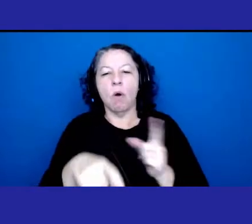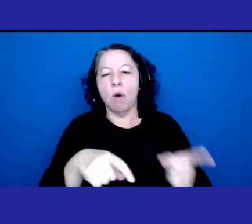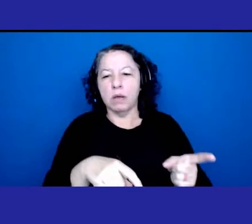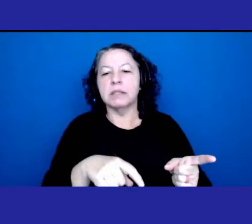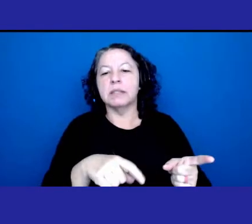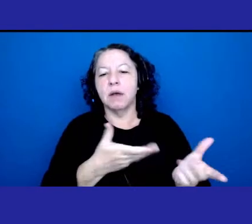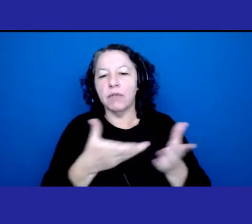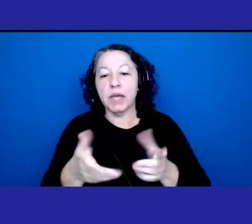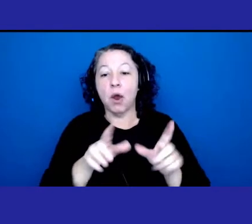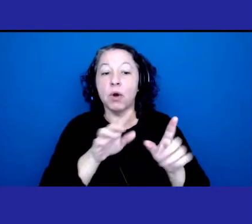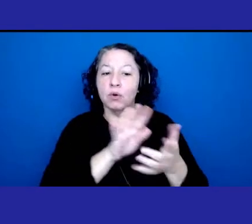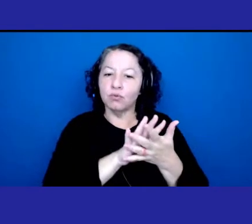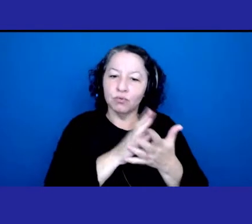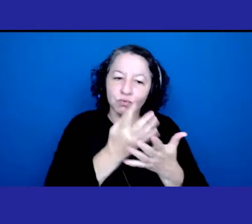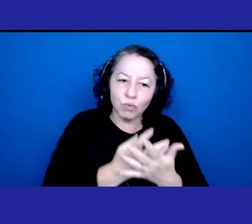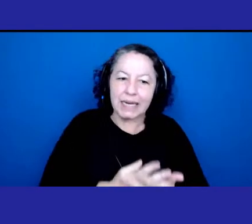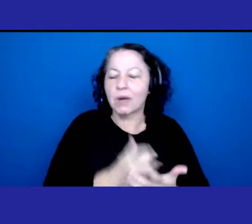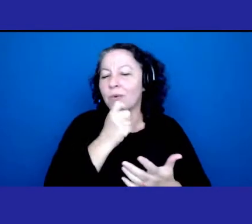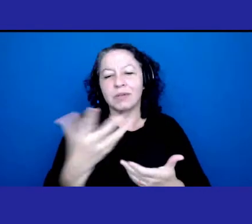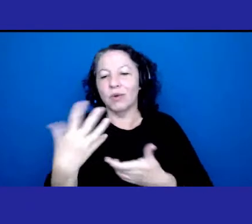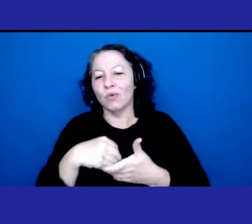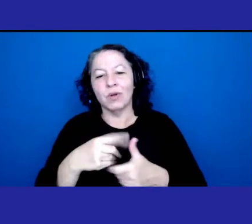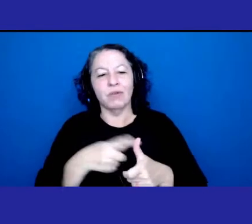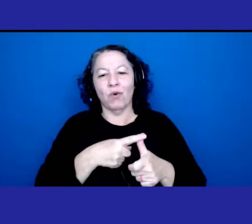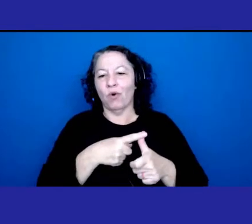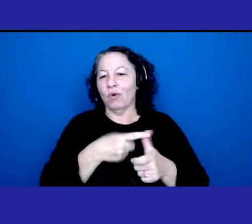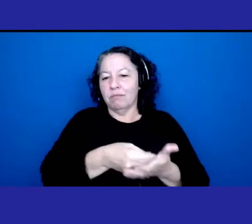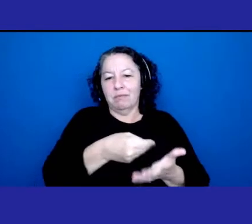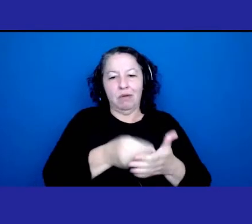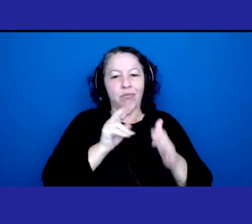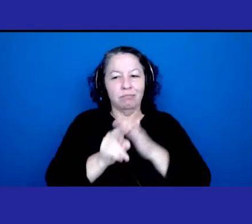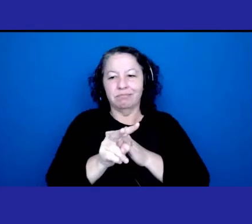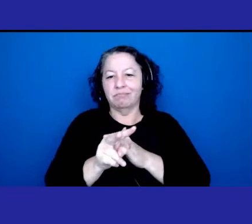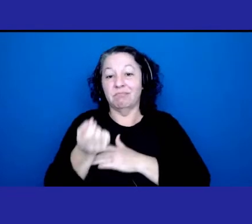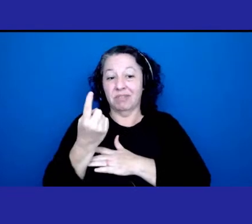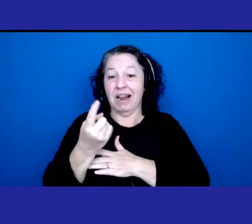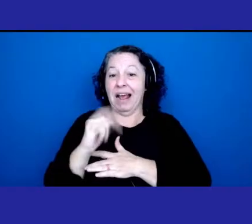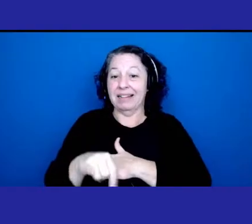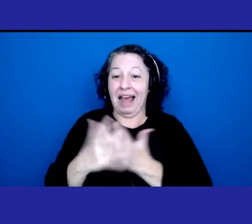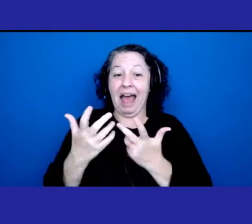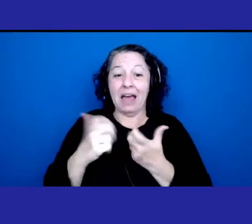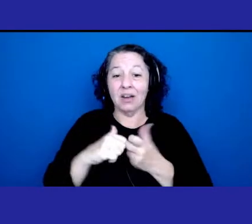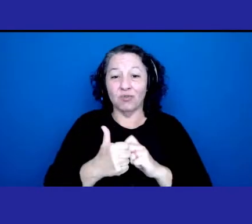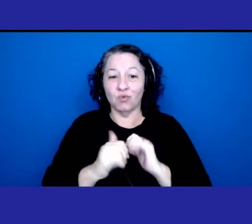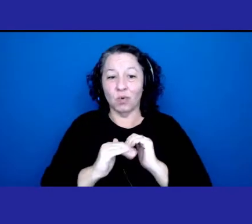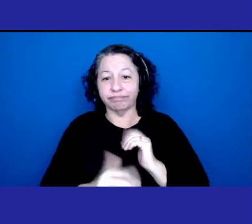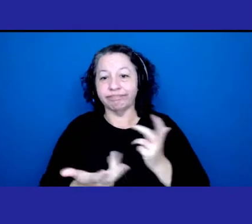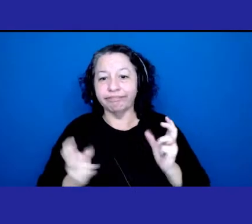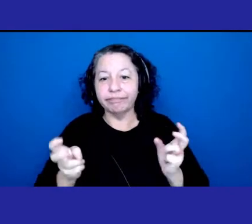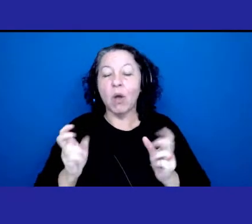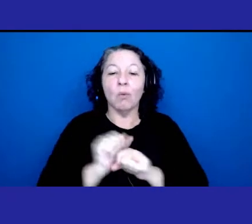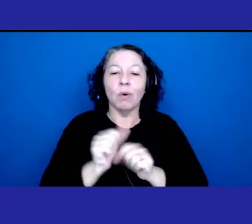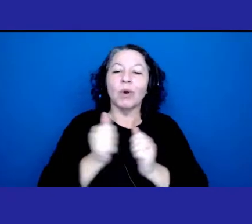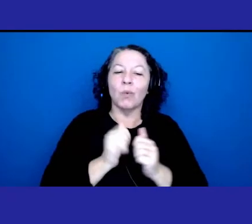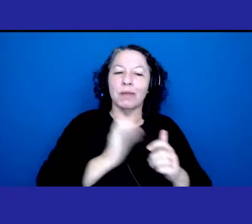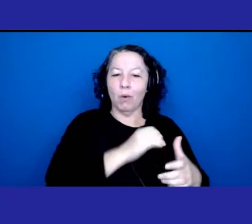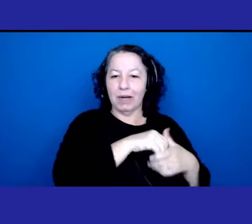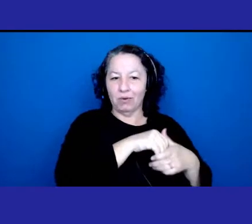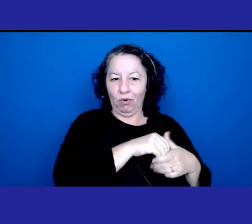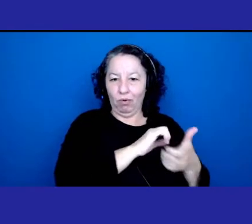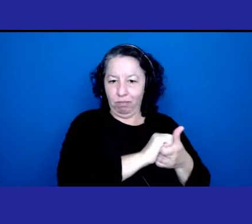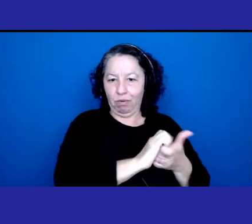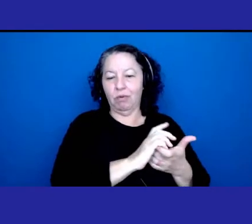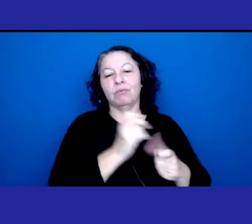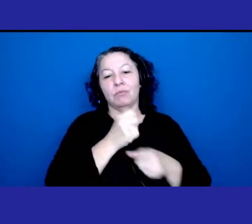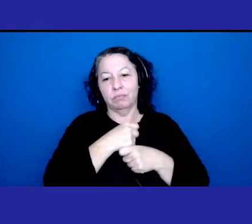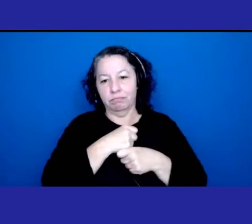financial projections. The issue was flagged, and I have been working ever since with our internal partners to craft this proposal